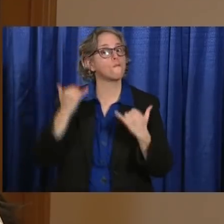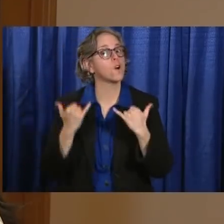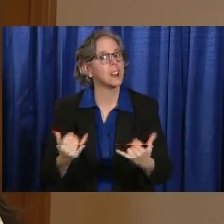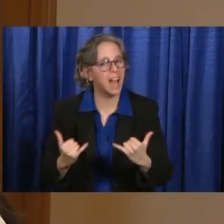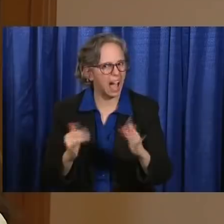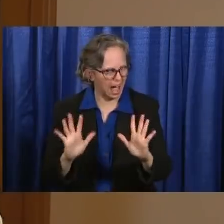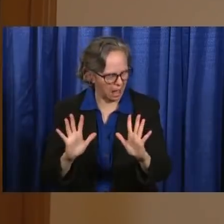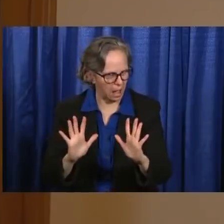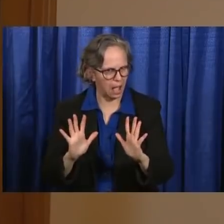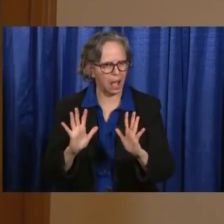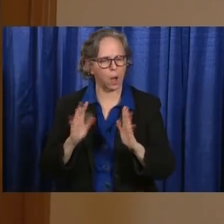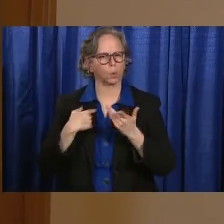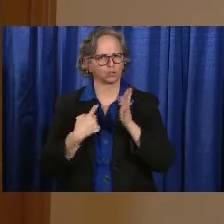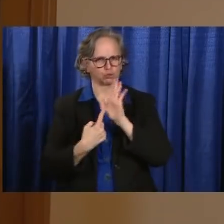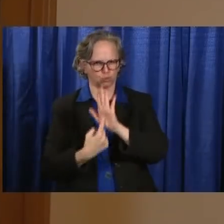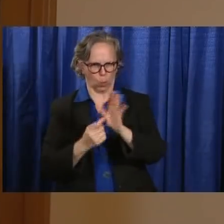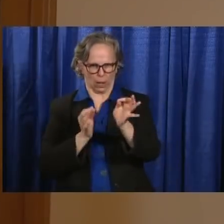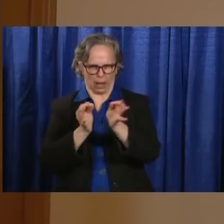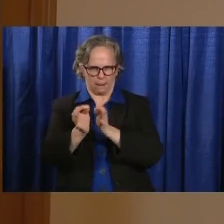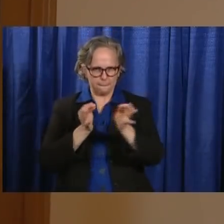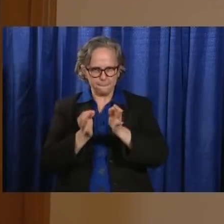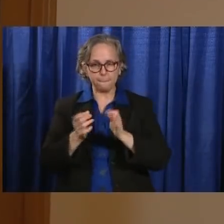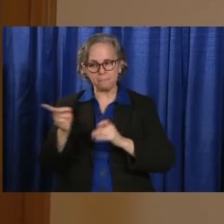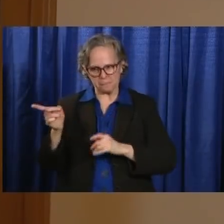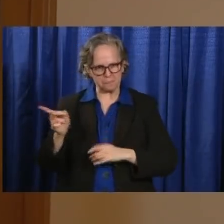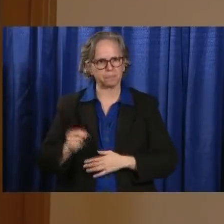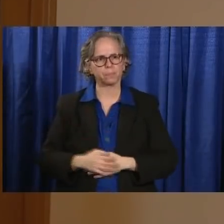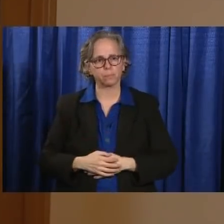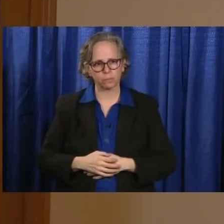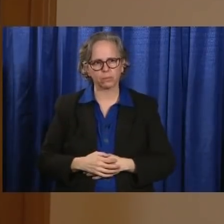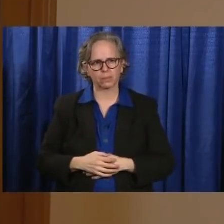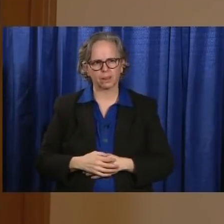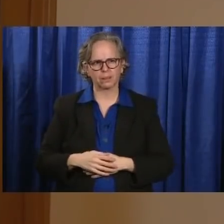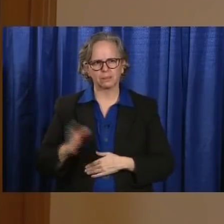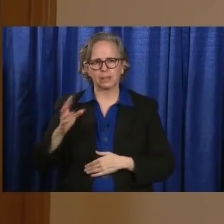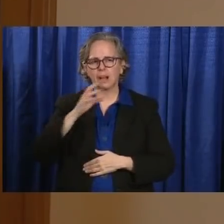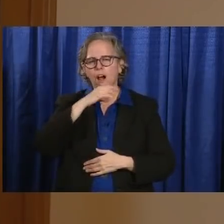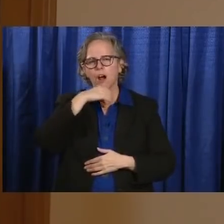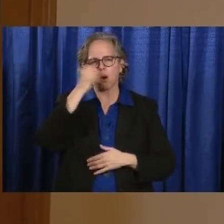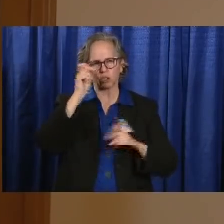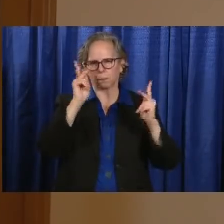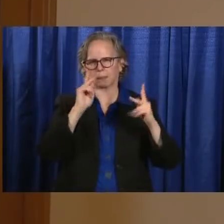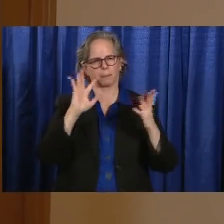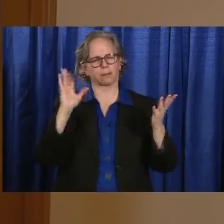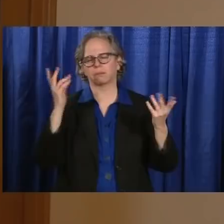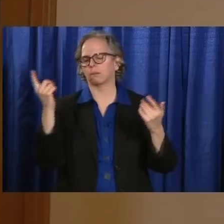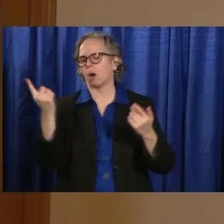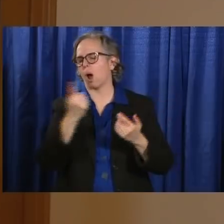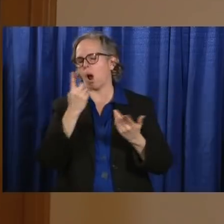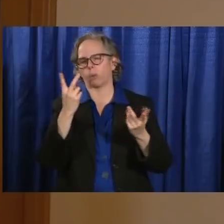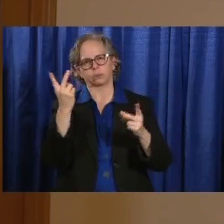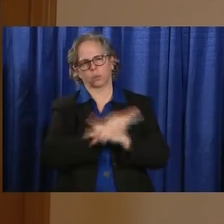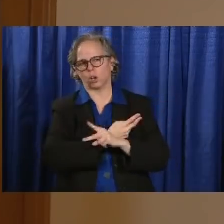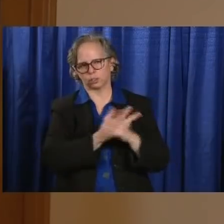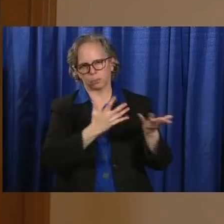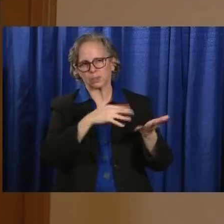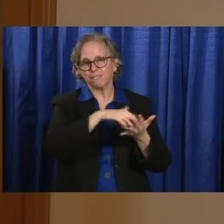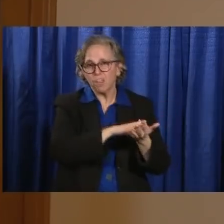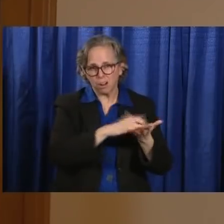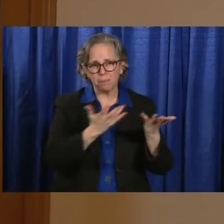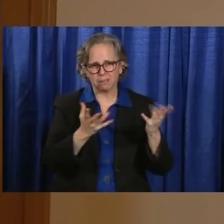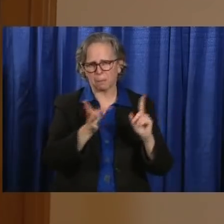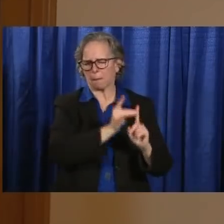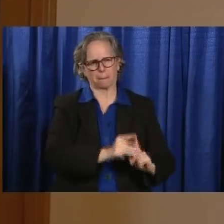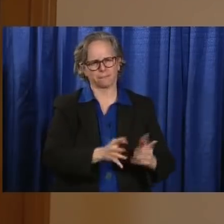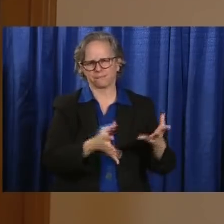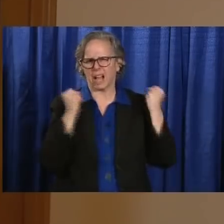with you, again, we know that the elderly are the most vulnerable. Of those hospitalized, it's really going